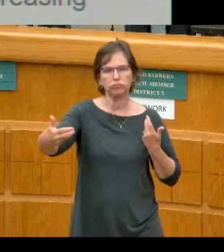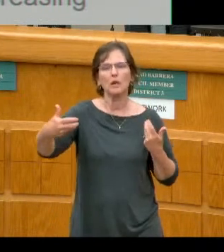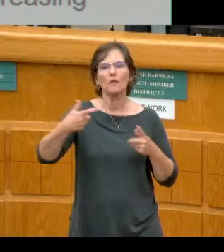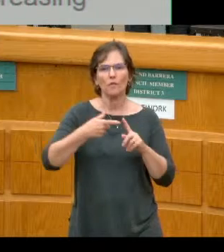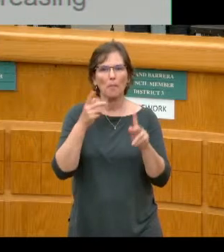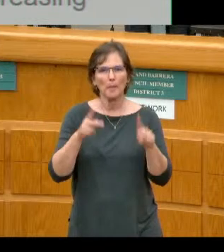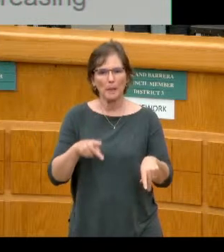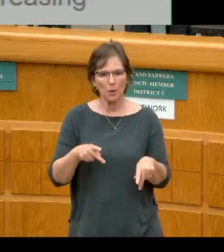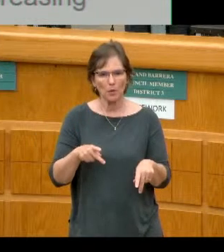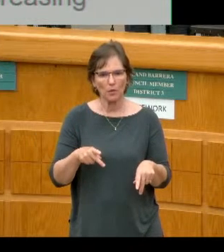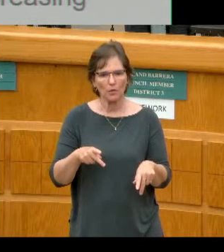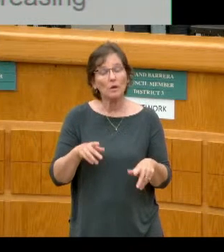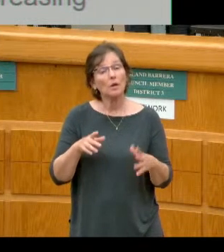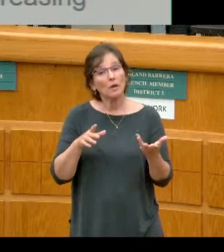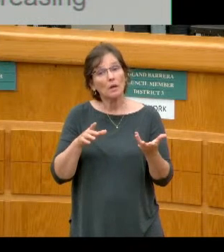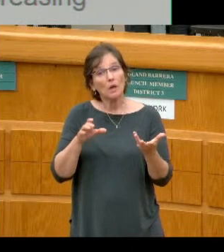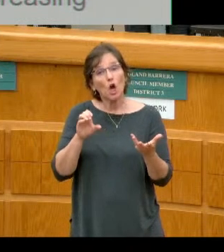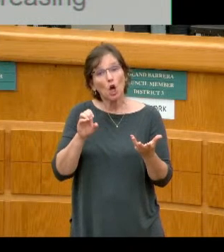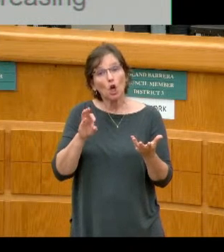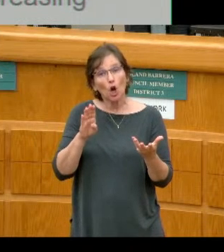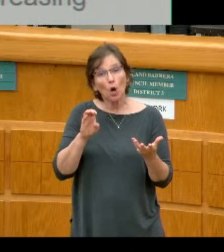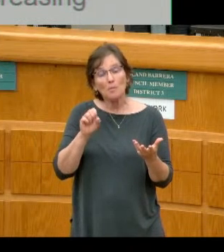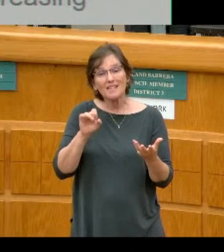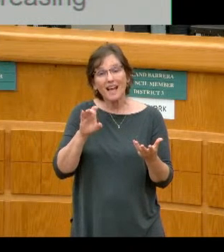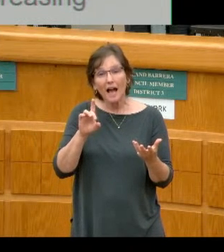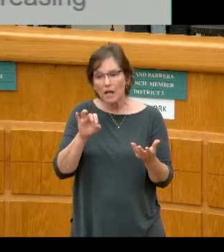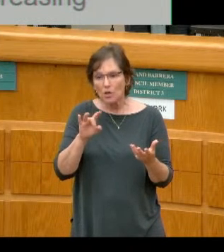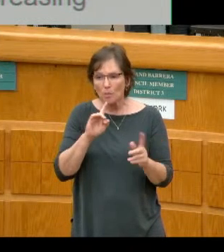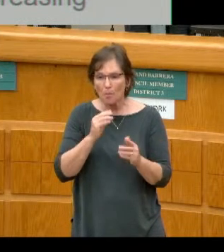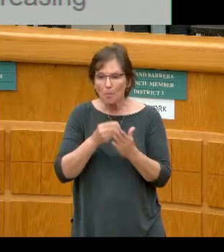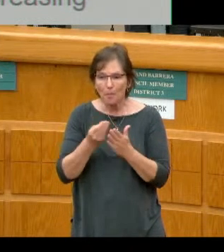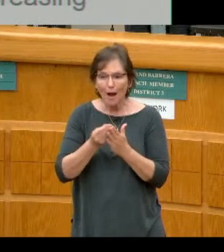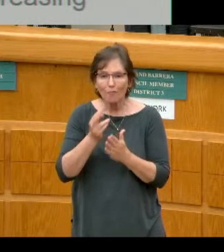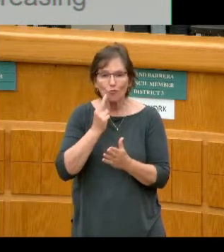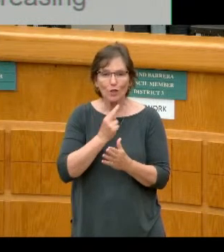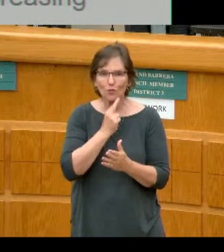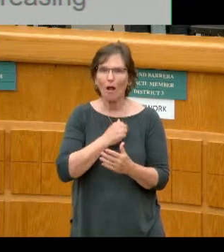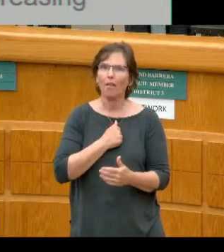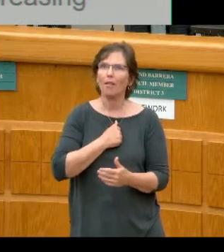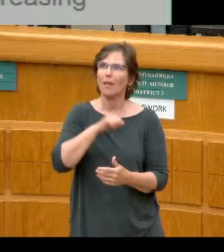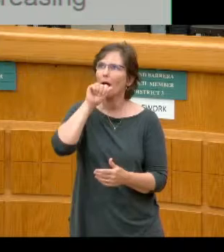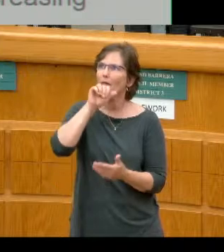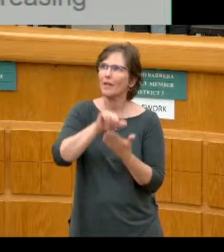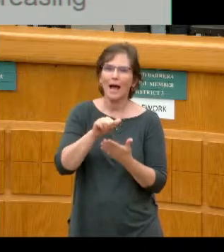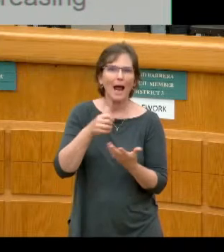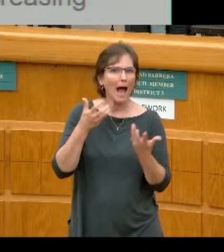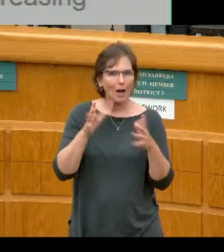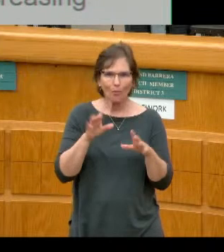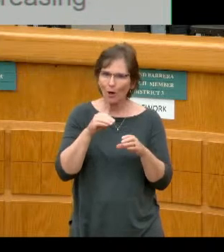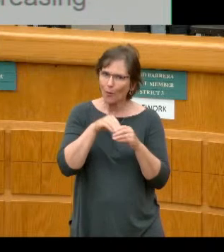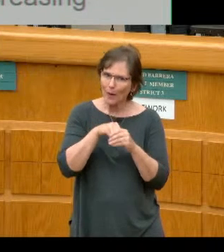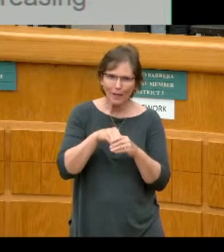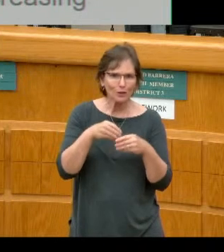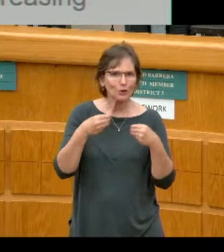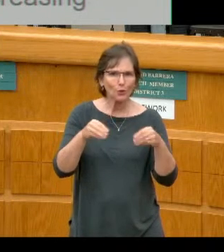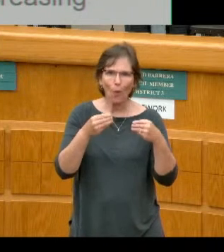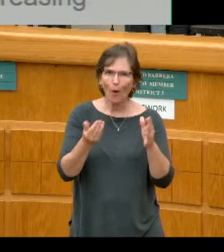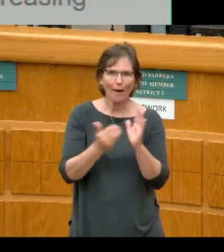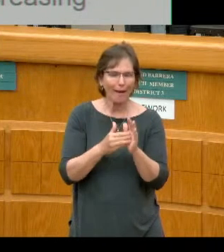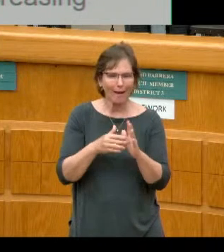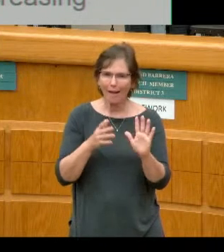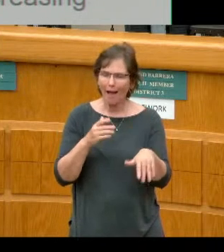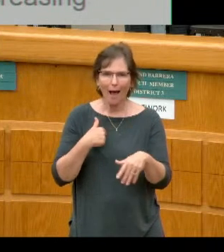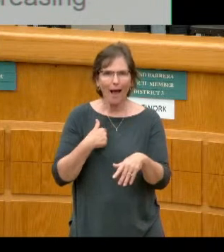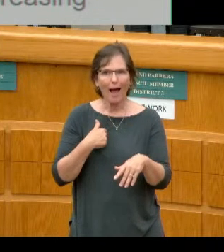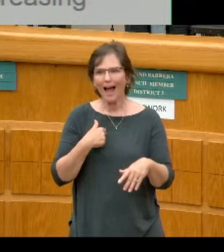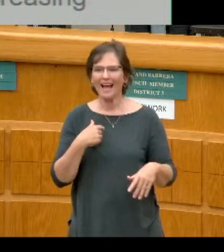COVID. You should even pay more attention because you might be farther away from hospital care. Lastly, what can you do?